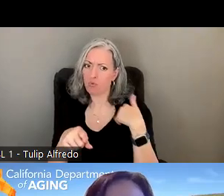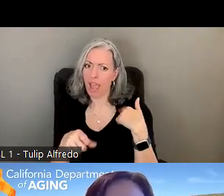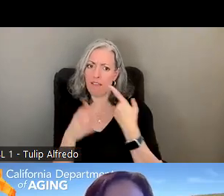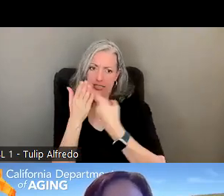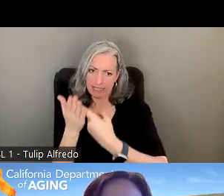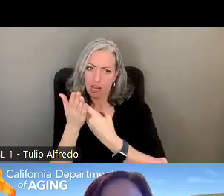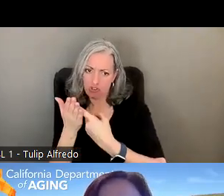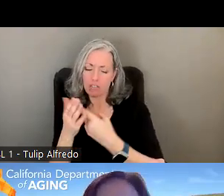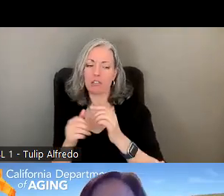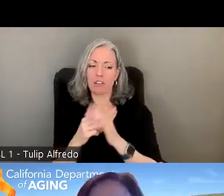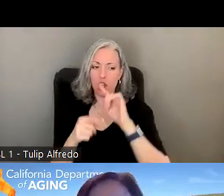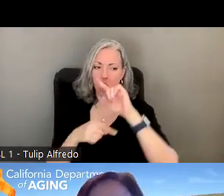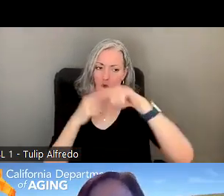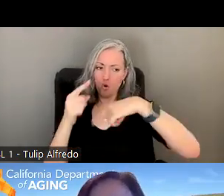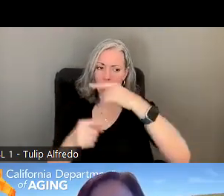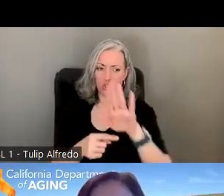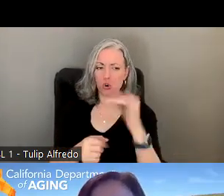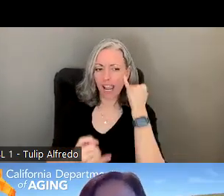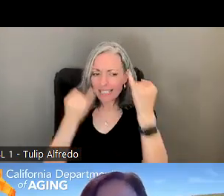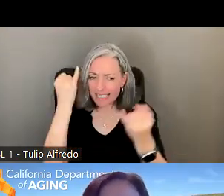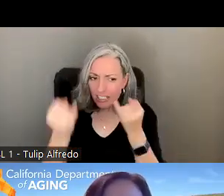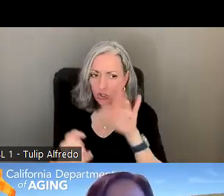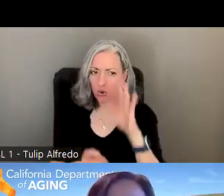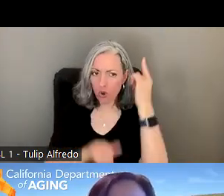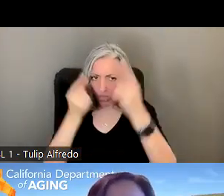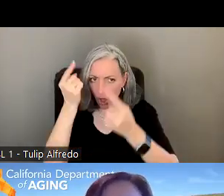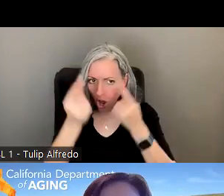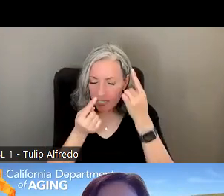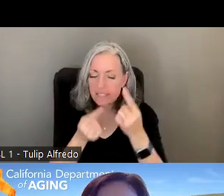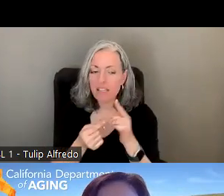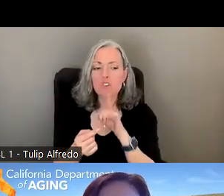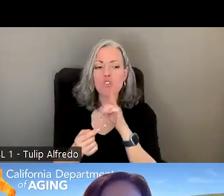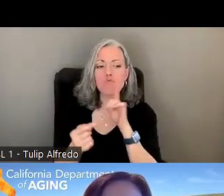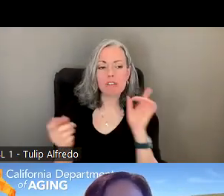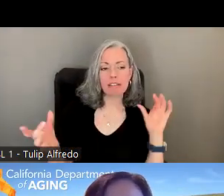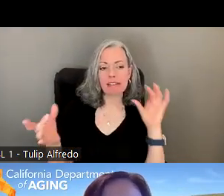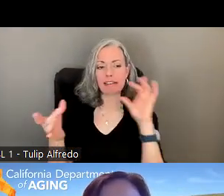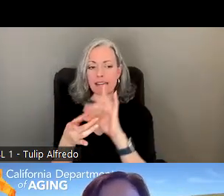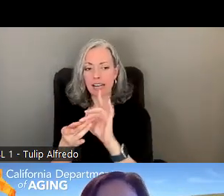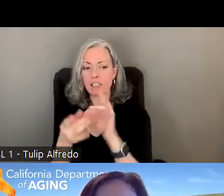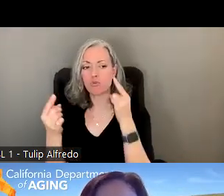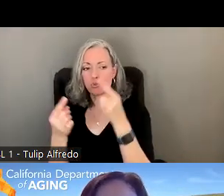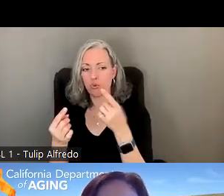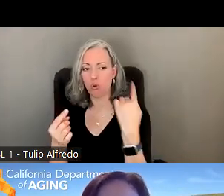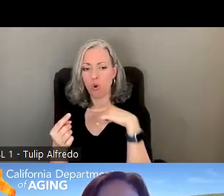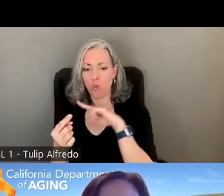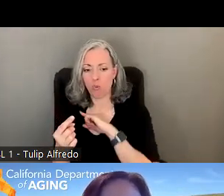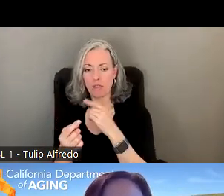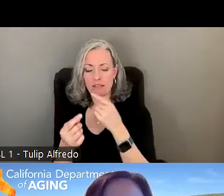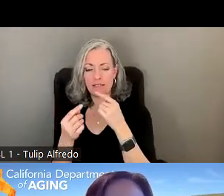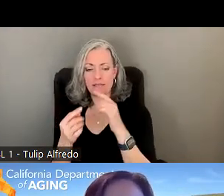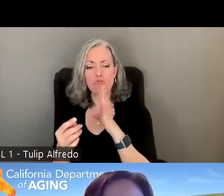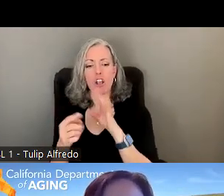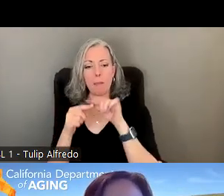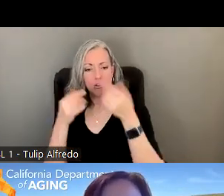discussion around your ideas, your thoughts. And this really ties back to what we've been talking about, being